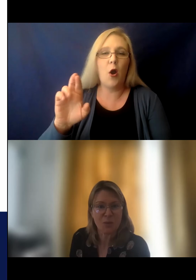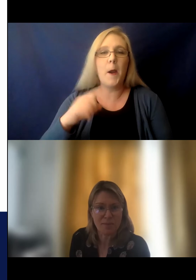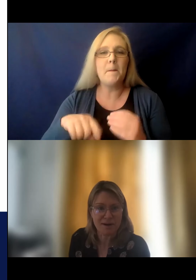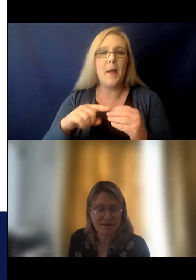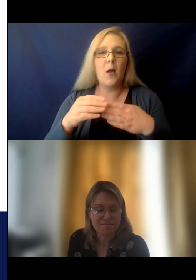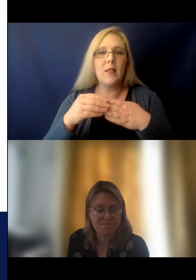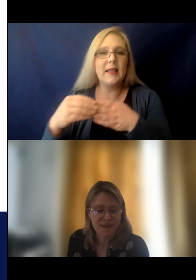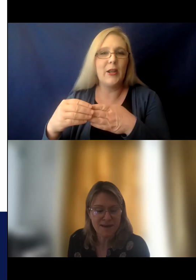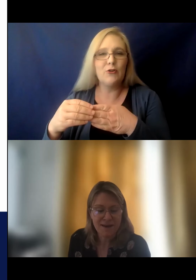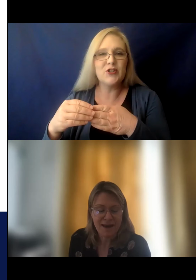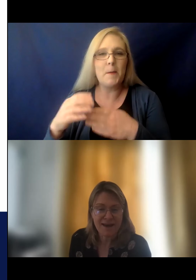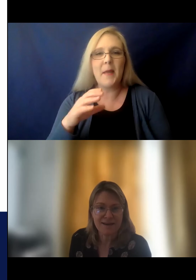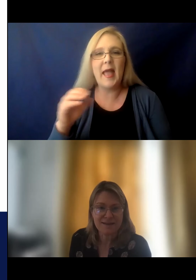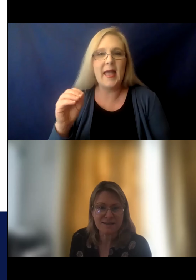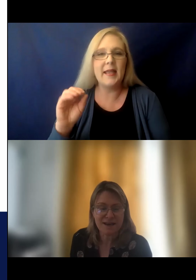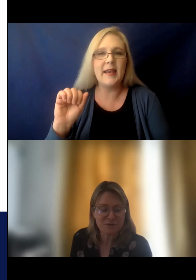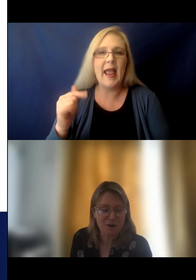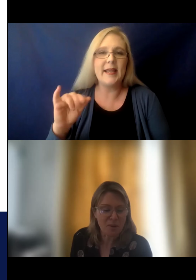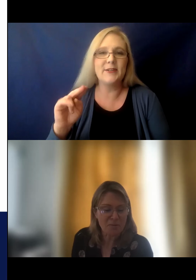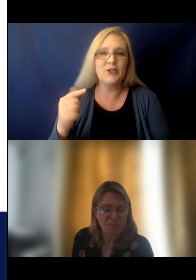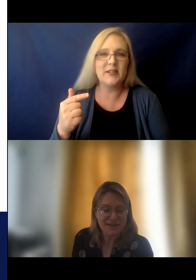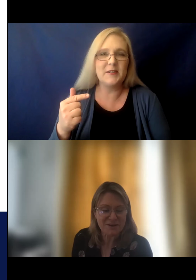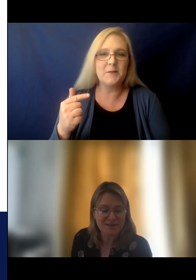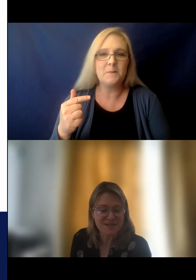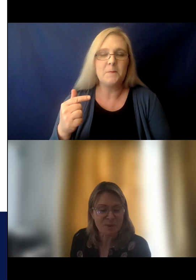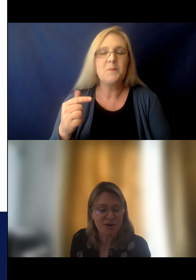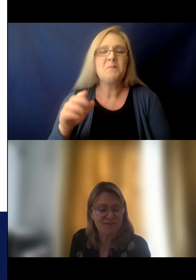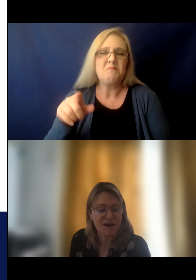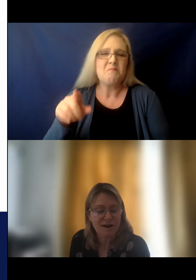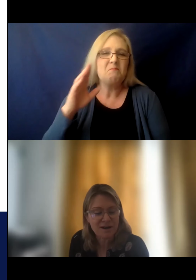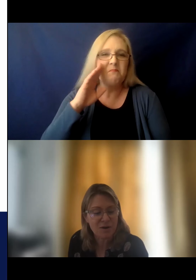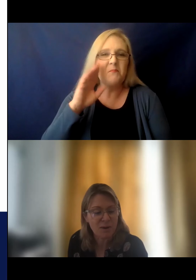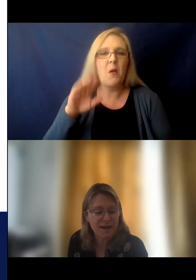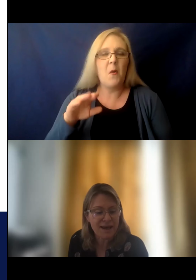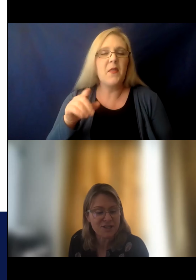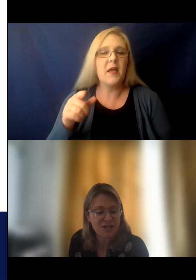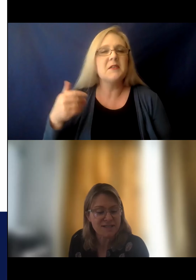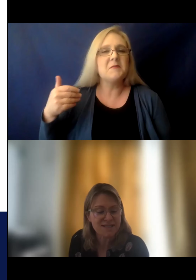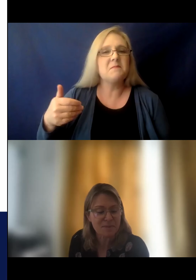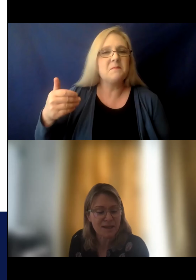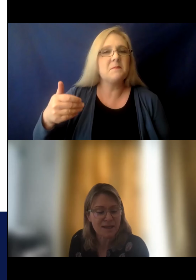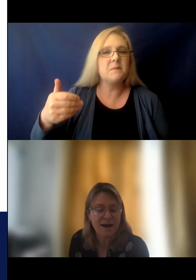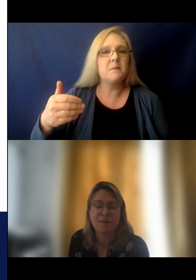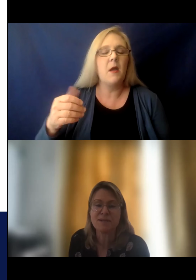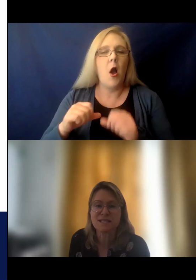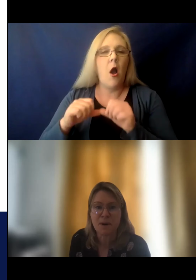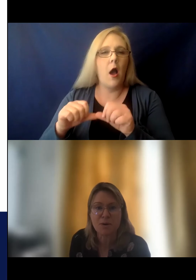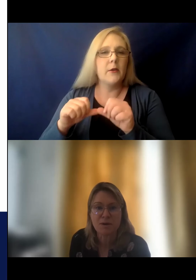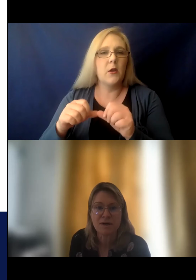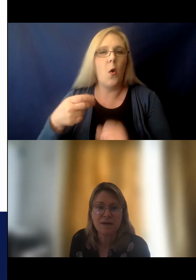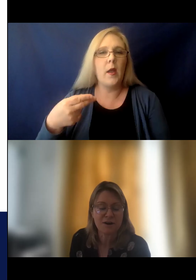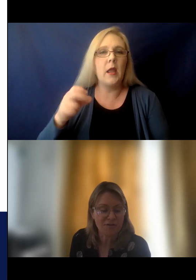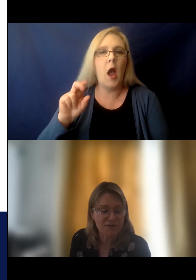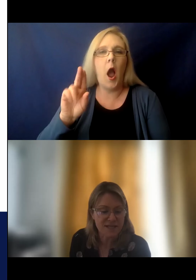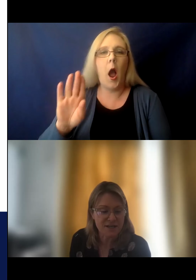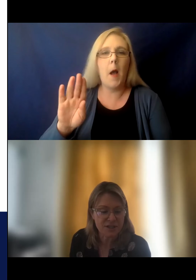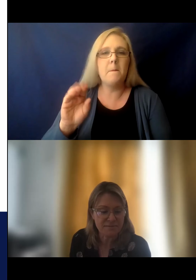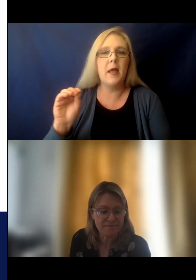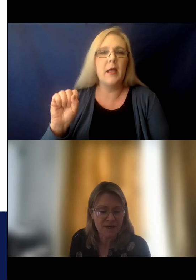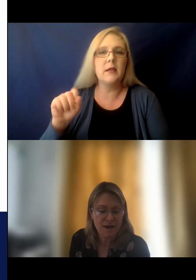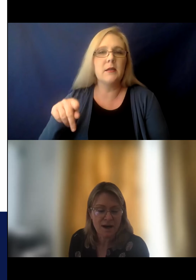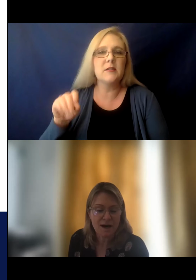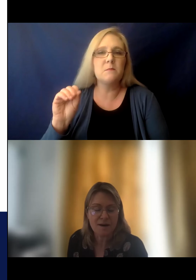Aging webinar. And as you all probably know, this is part of an ongoing Aging and Disability Hub and Spoke